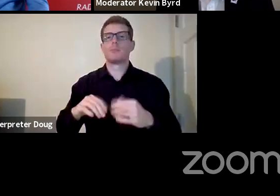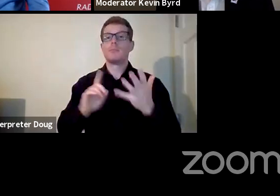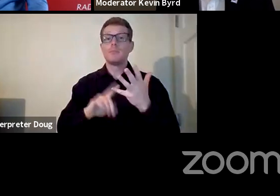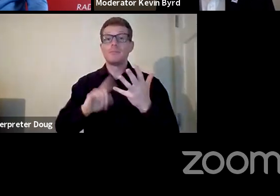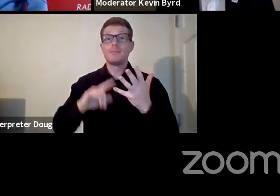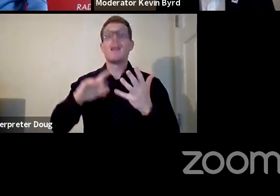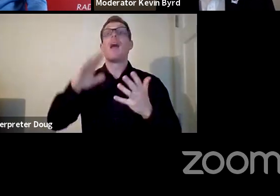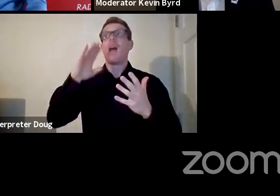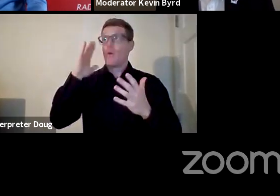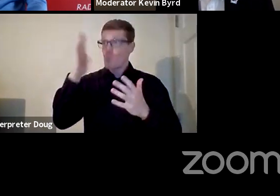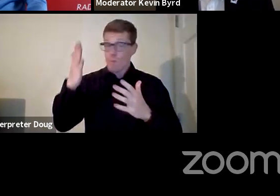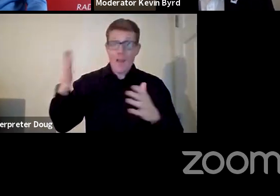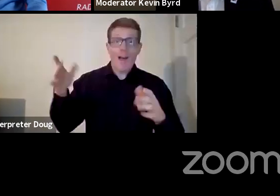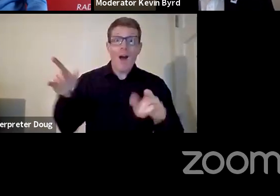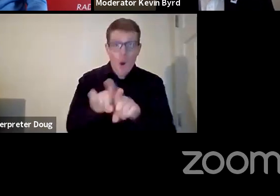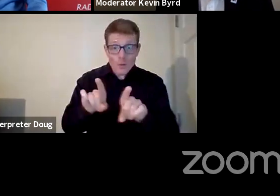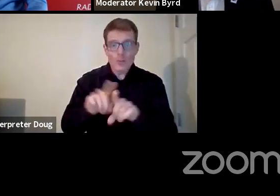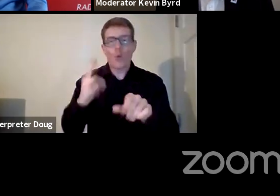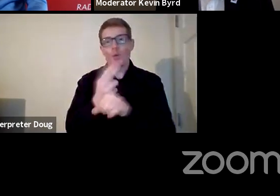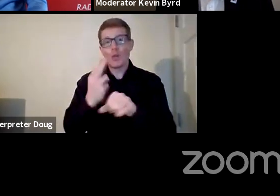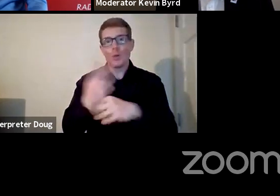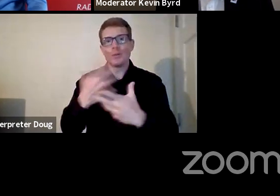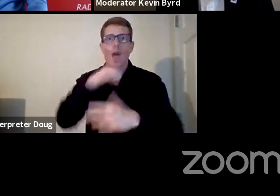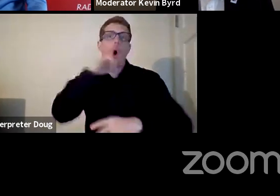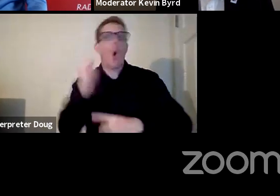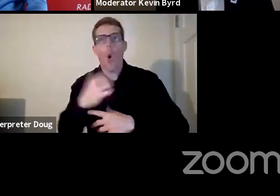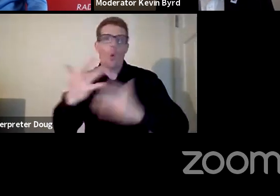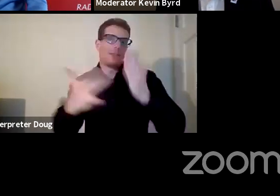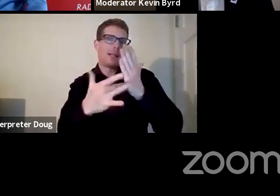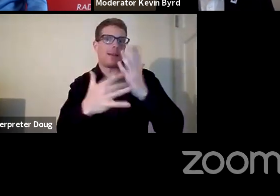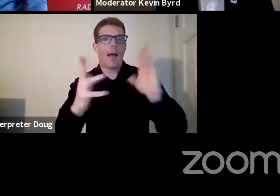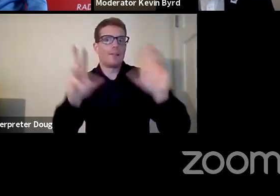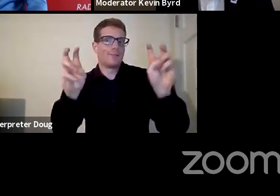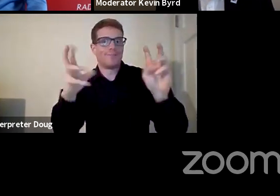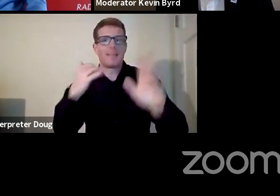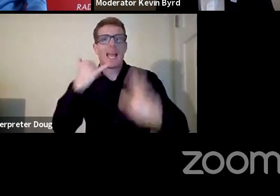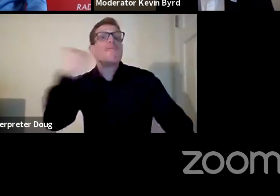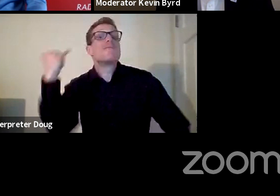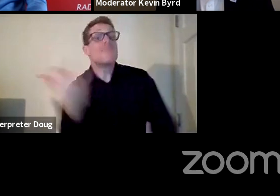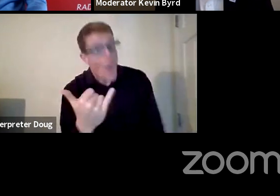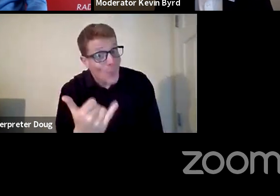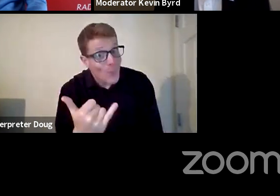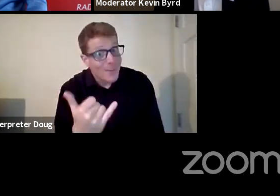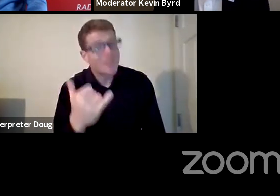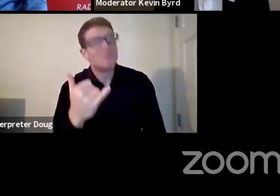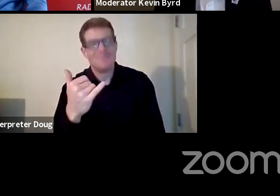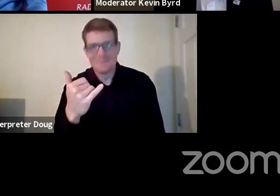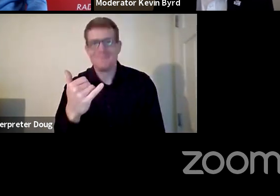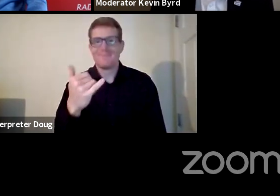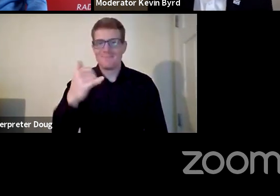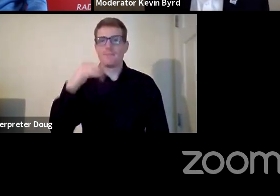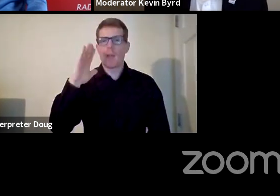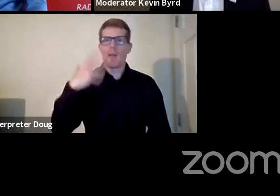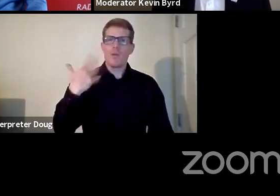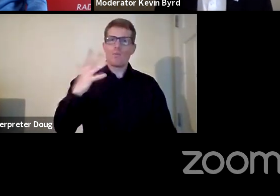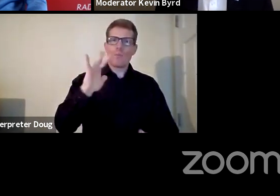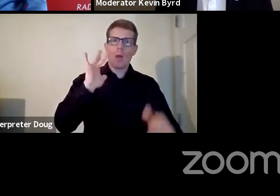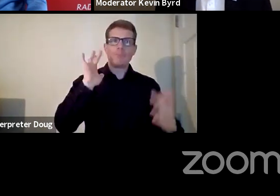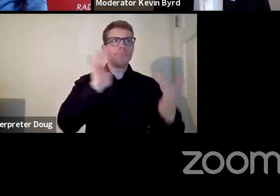telephone to reach out to students and to people, and just every means we can think